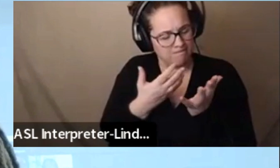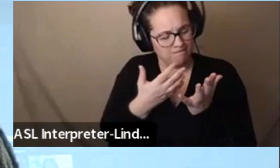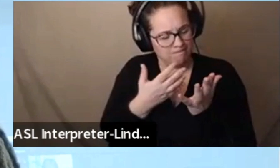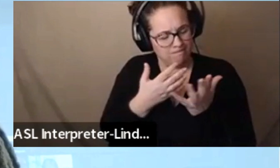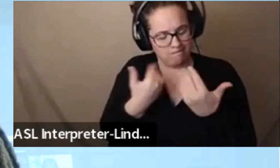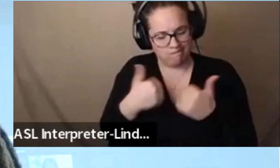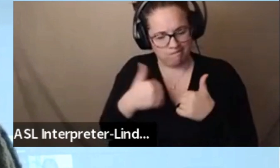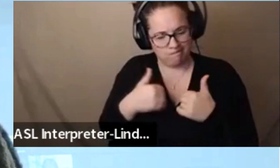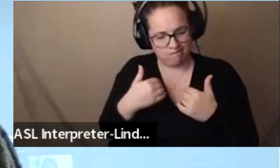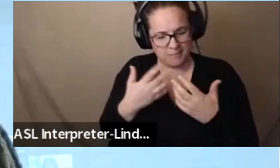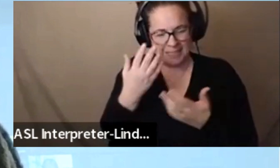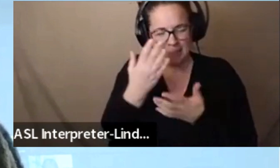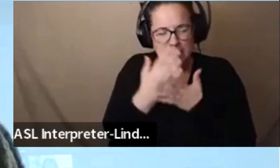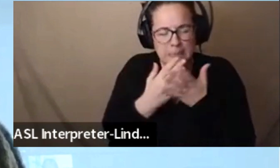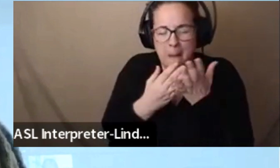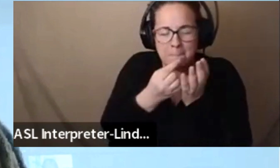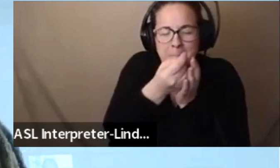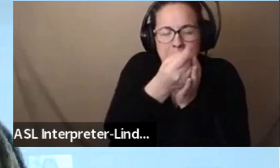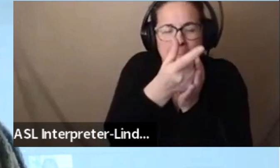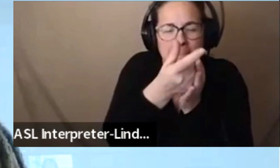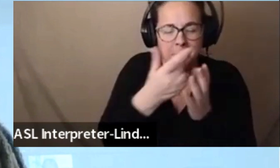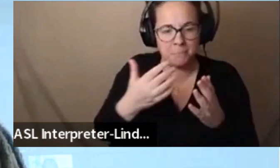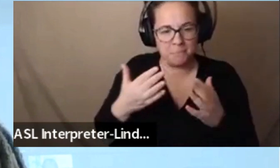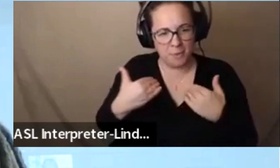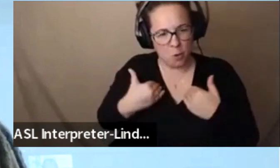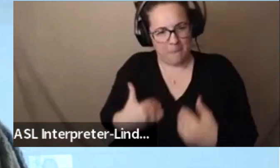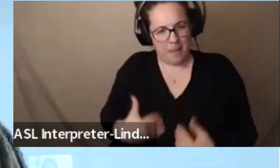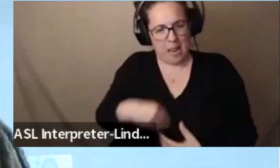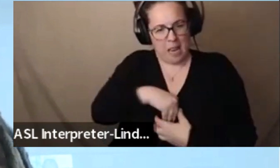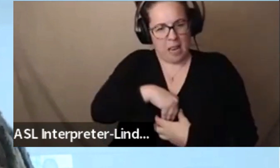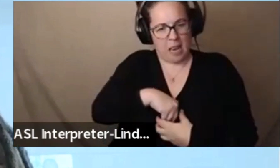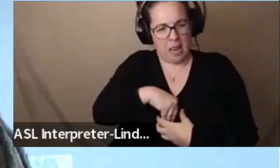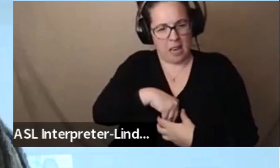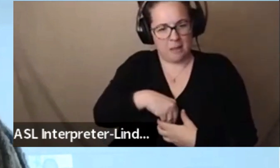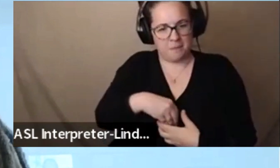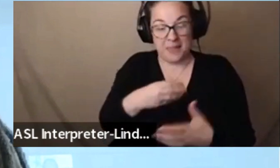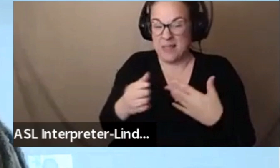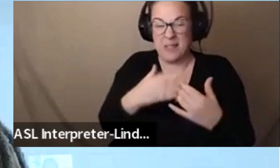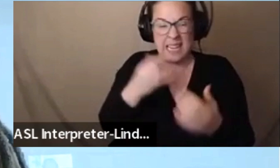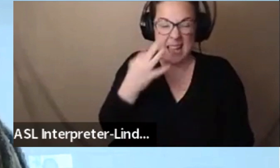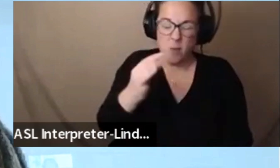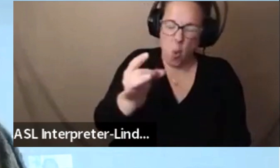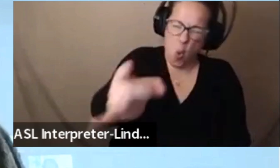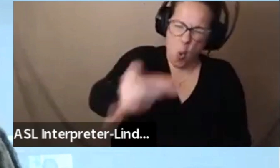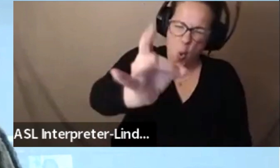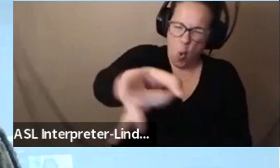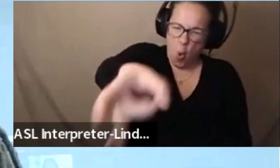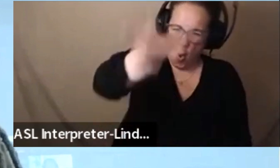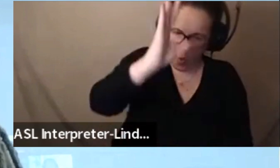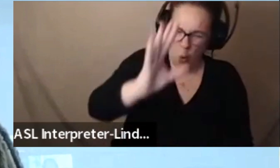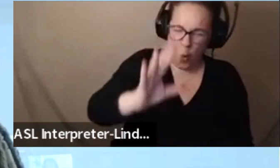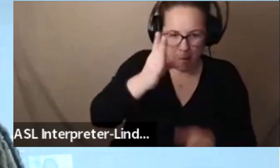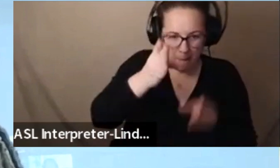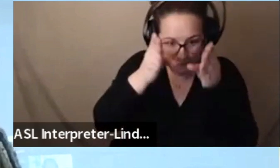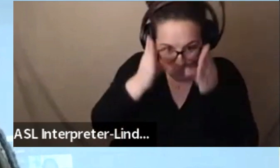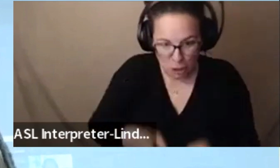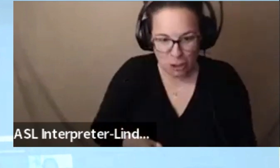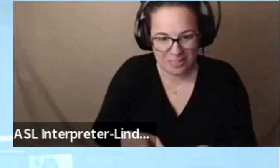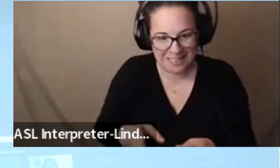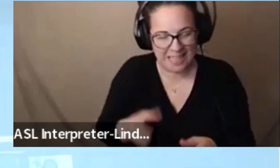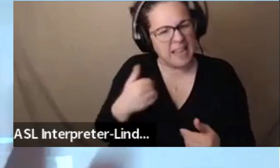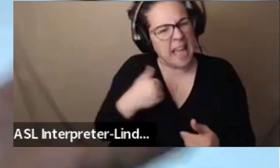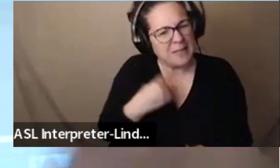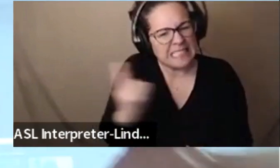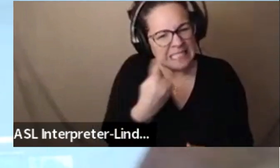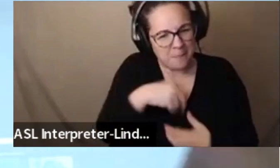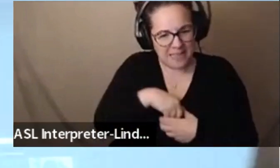the humanity that is offered almost every character, even ones that are reprehensible, and